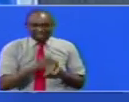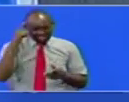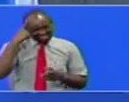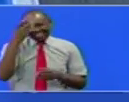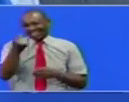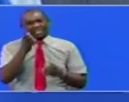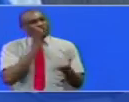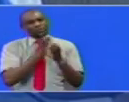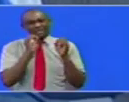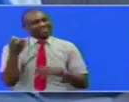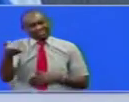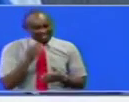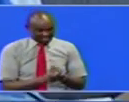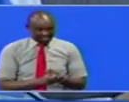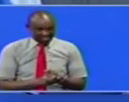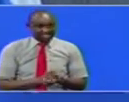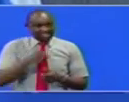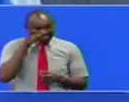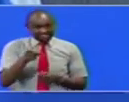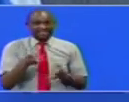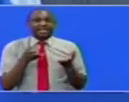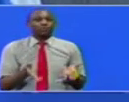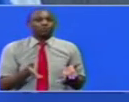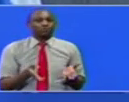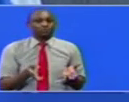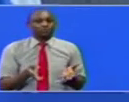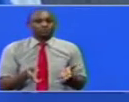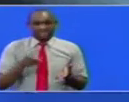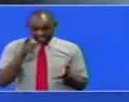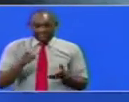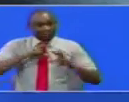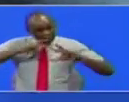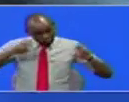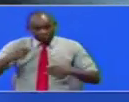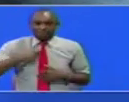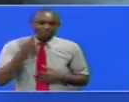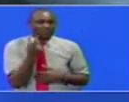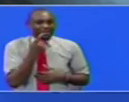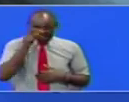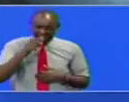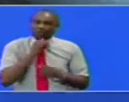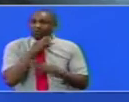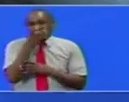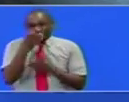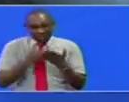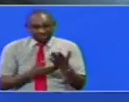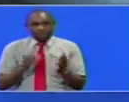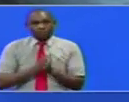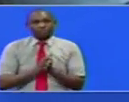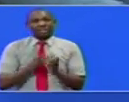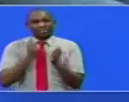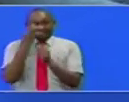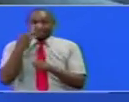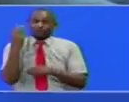malicious and it's bordering witch hunting. This petition, the affidavit was sworn on 13th of